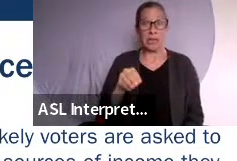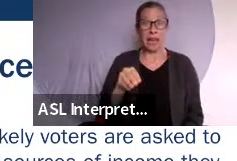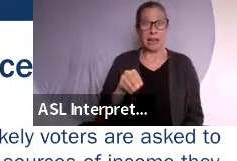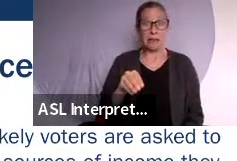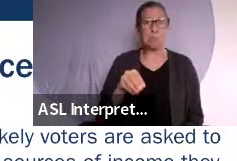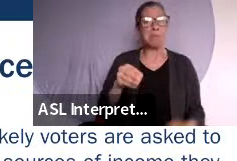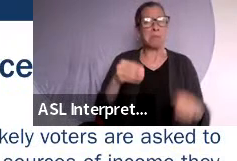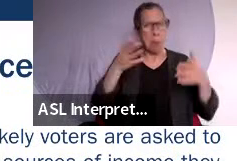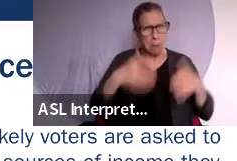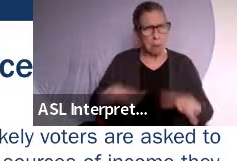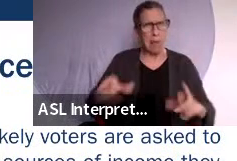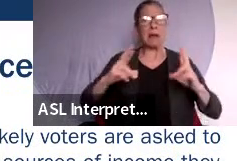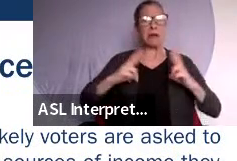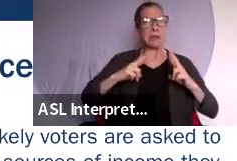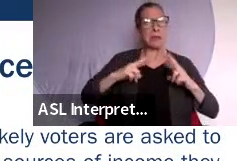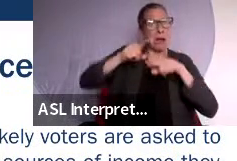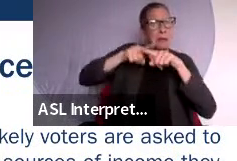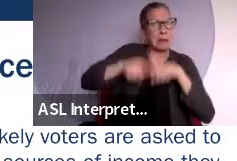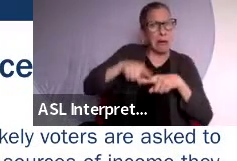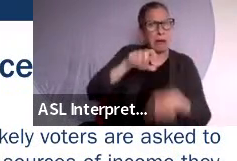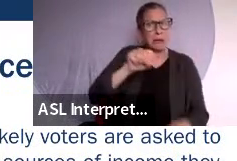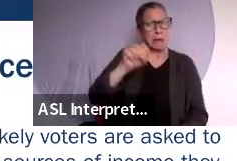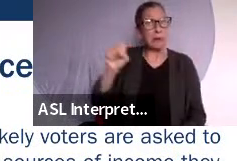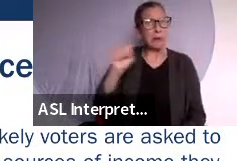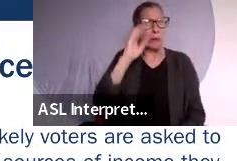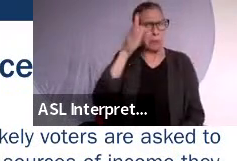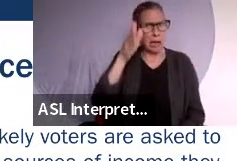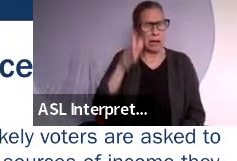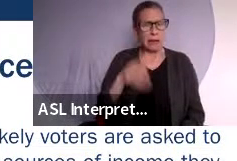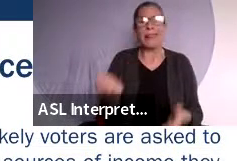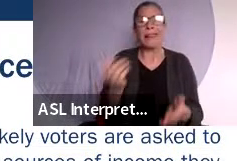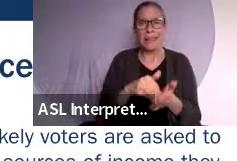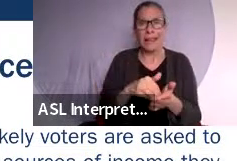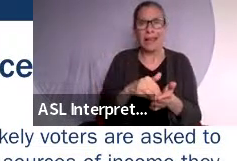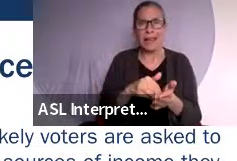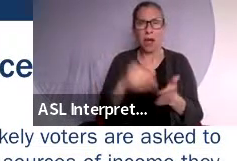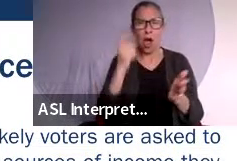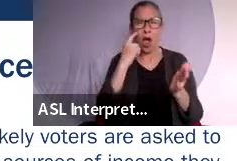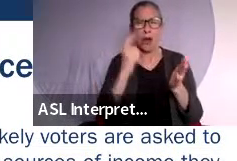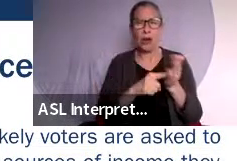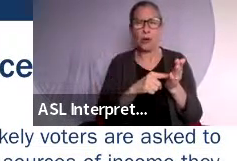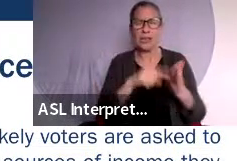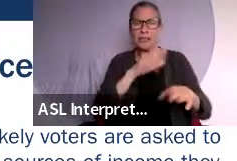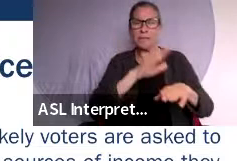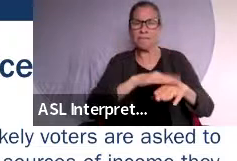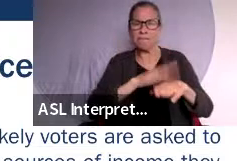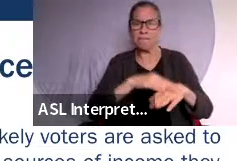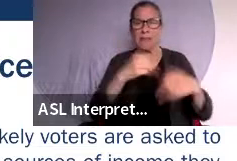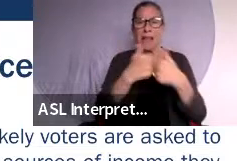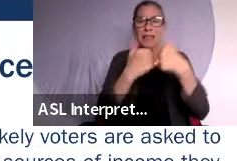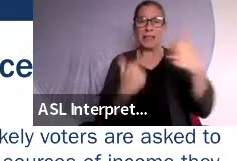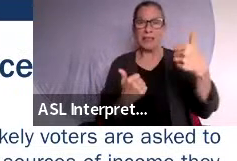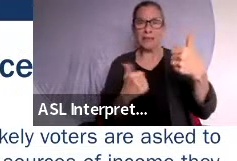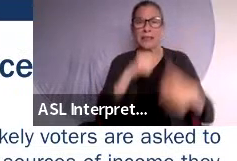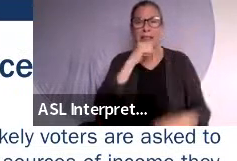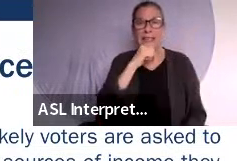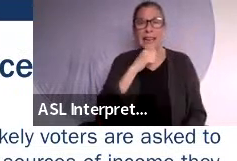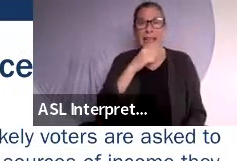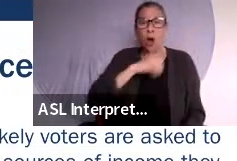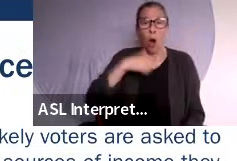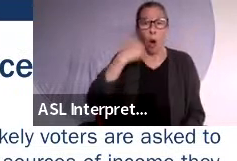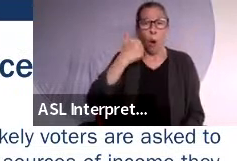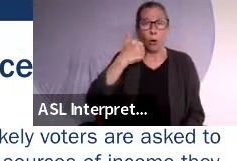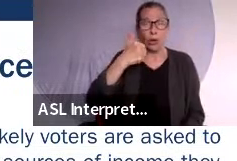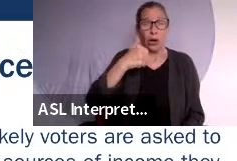plan to rely on Social Security when they retire. Again, calling your attention to the difference in age groups. Older voters, those